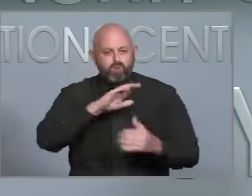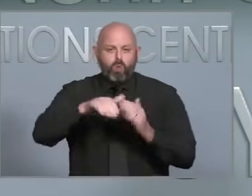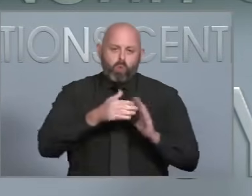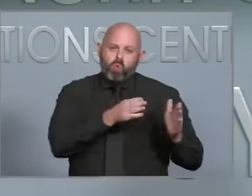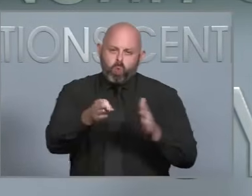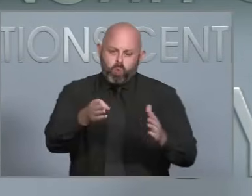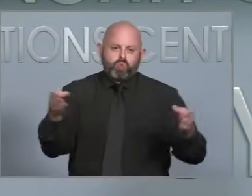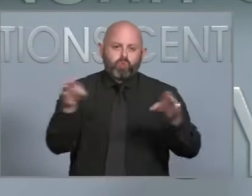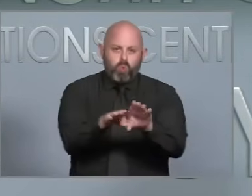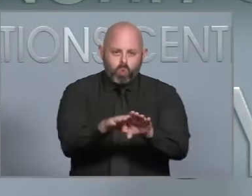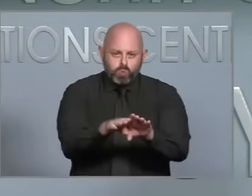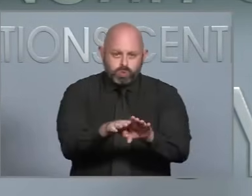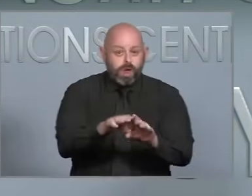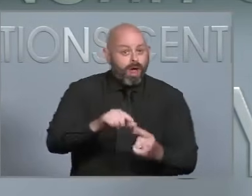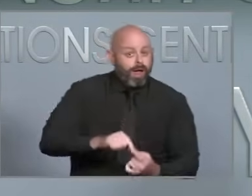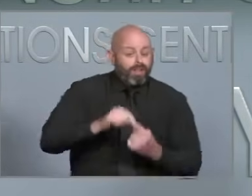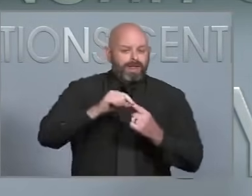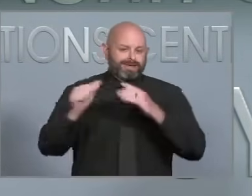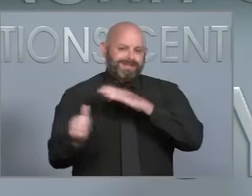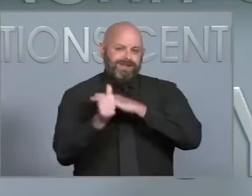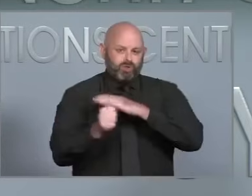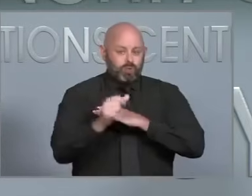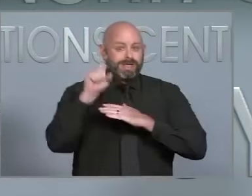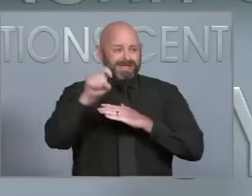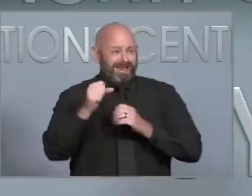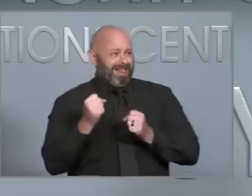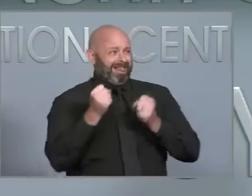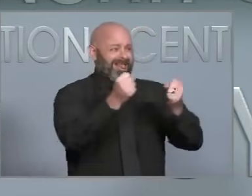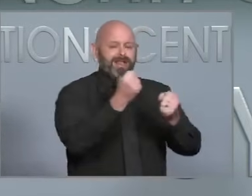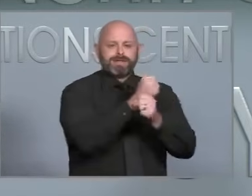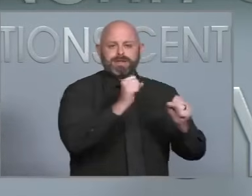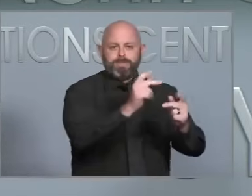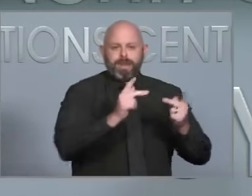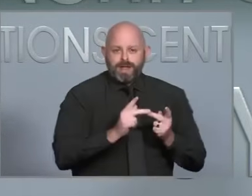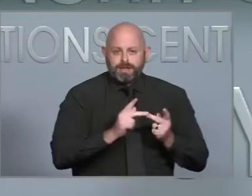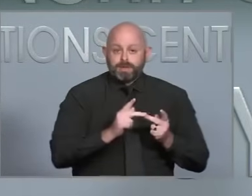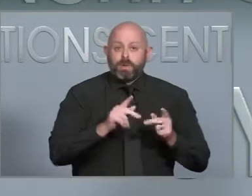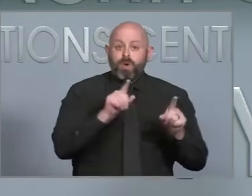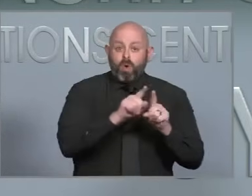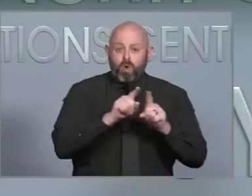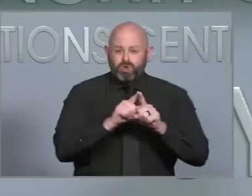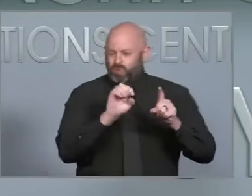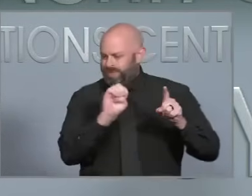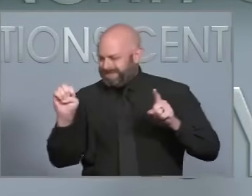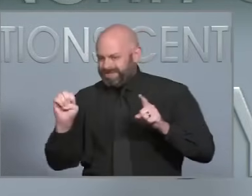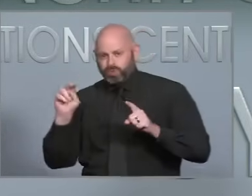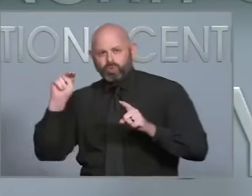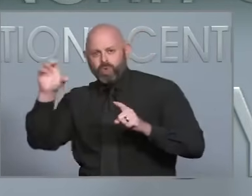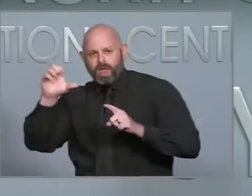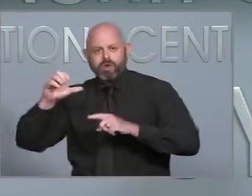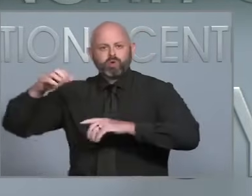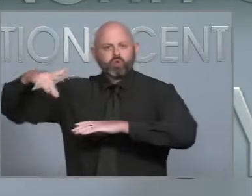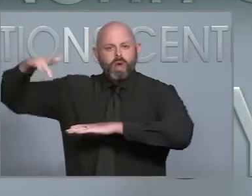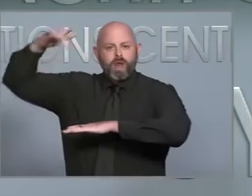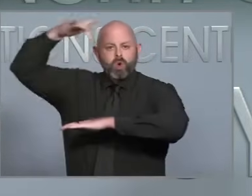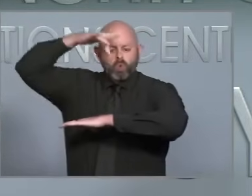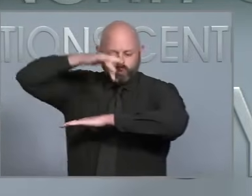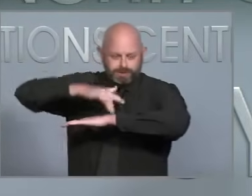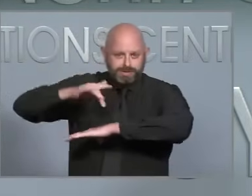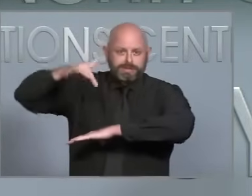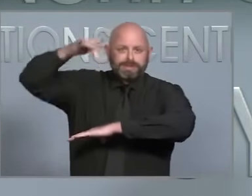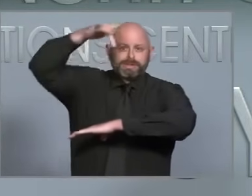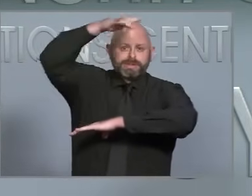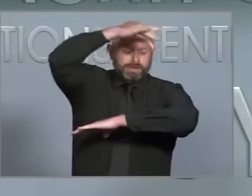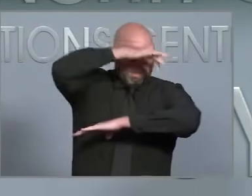For much of our state, there's also the continued potential for tornadoes with this storm system. They can quickly spin up with